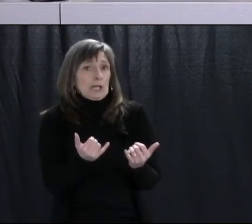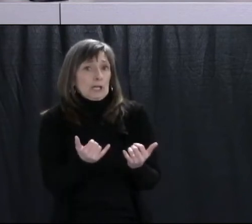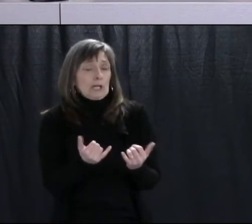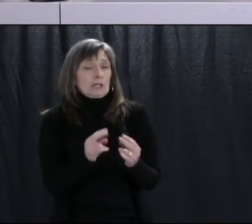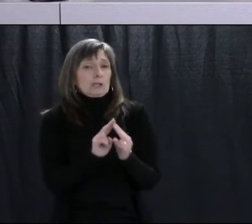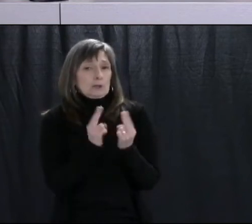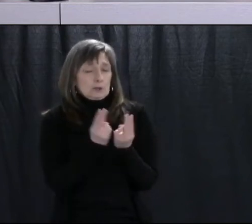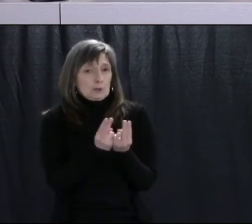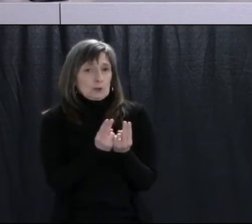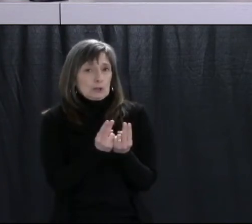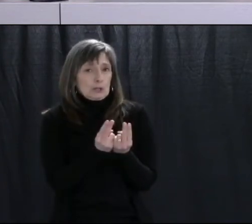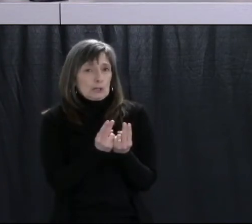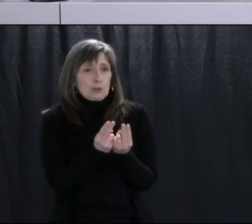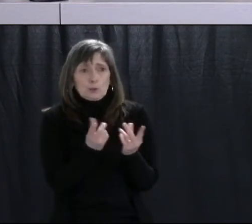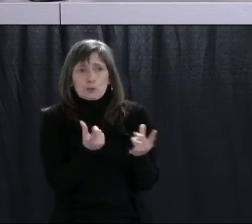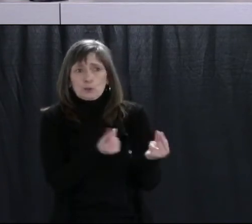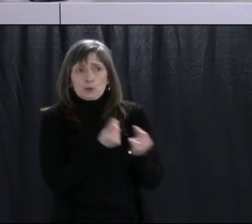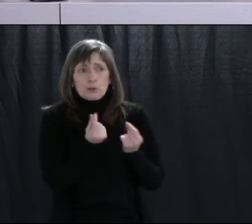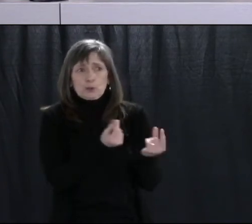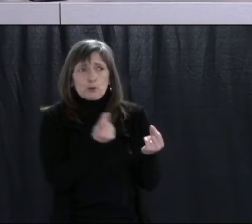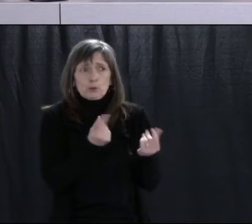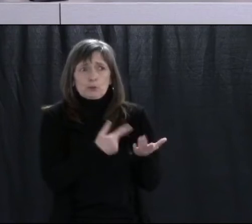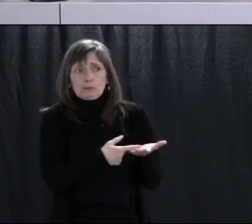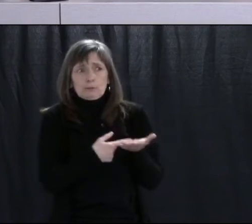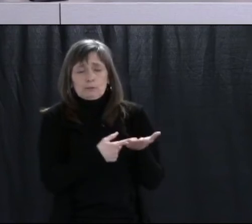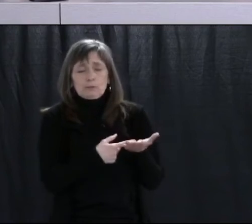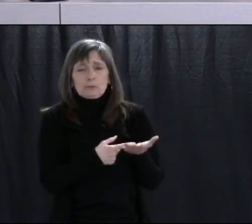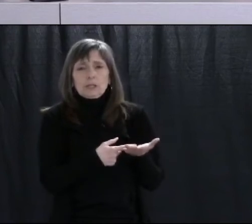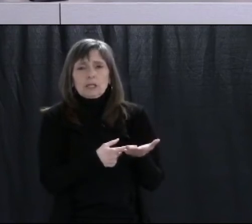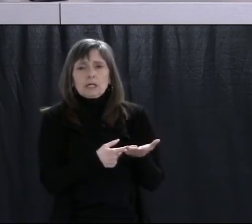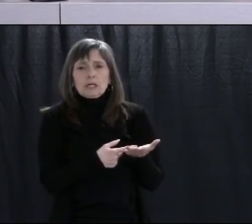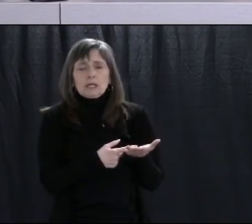daycare for this. Has been in discussion for some time. Is there any